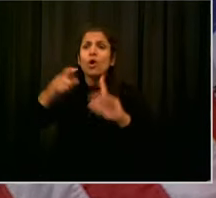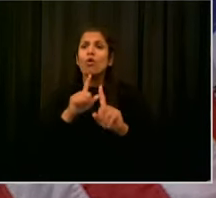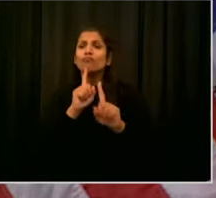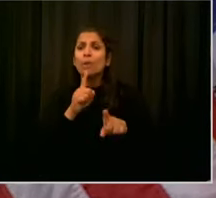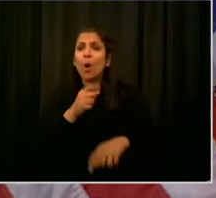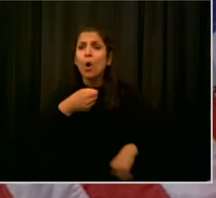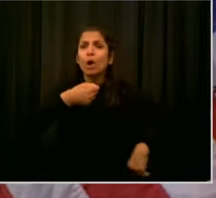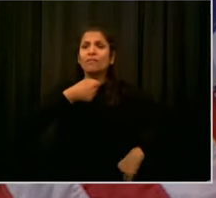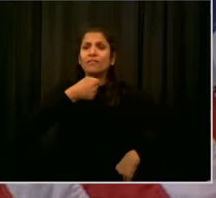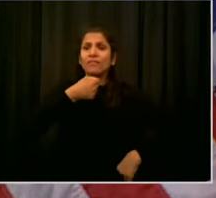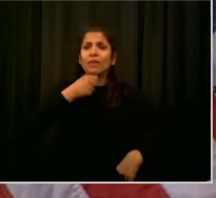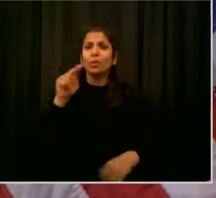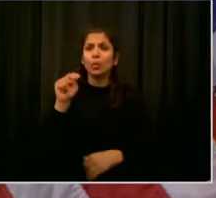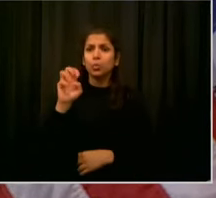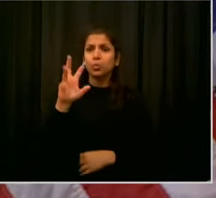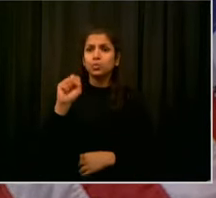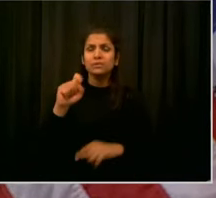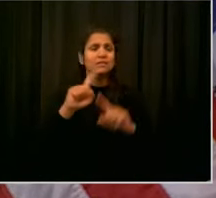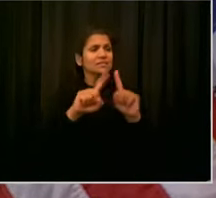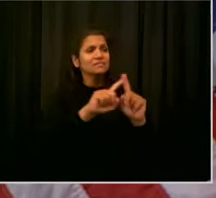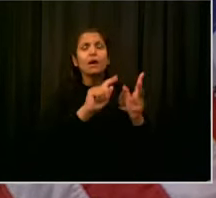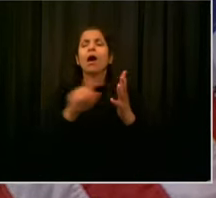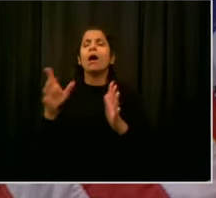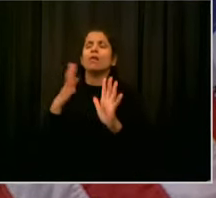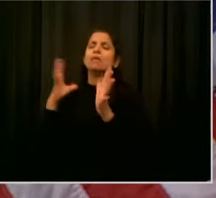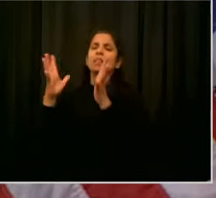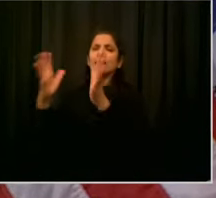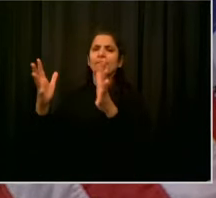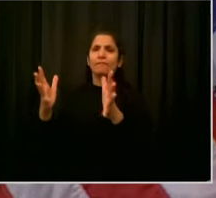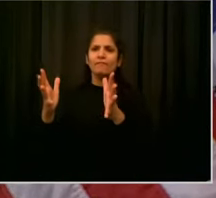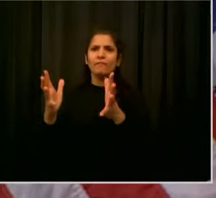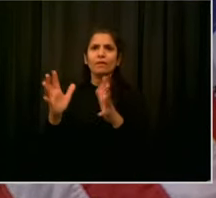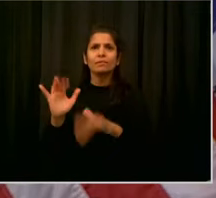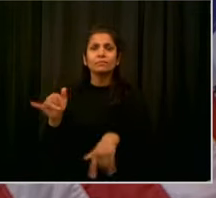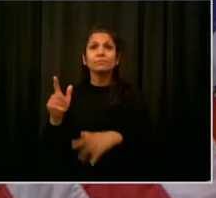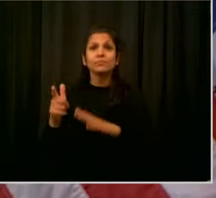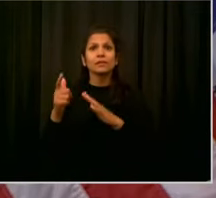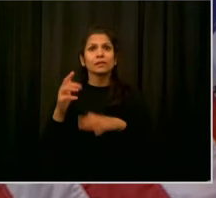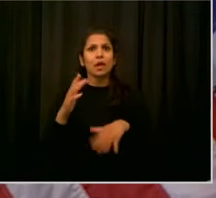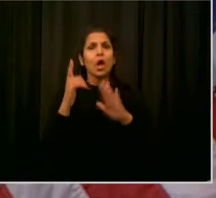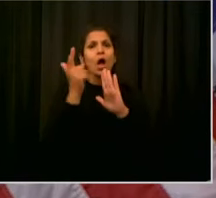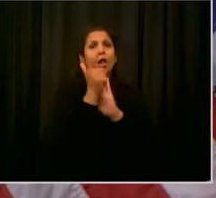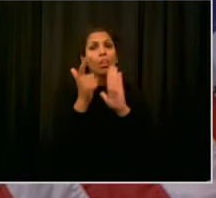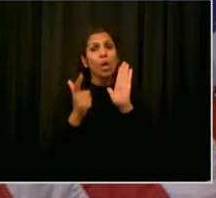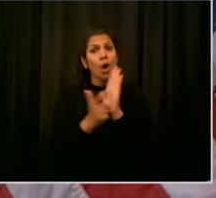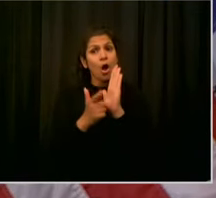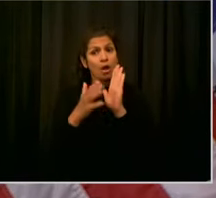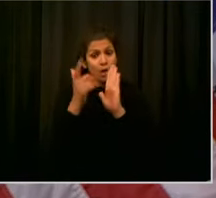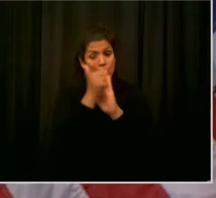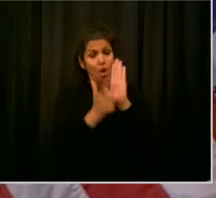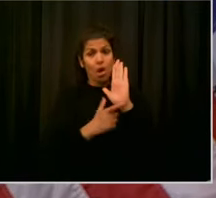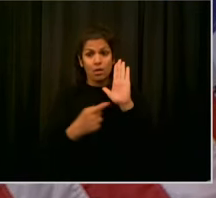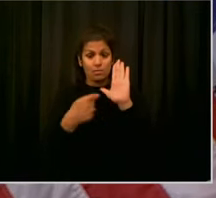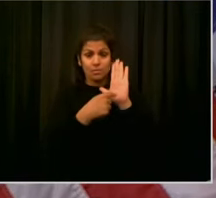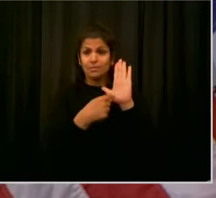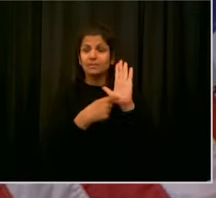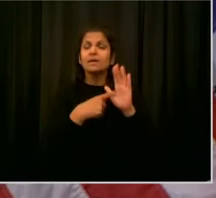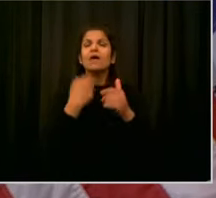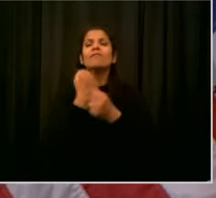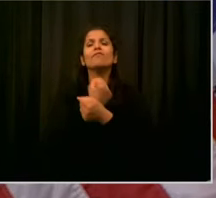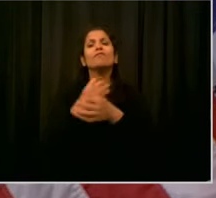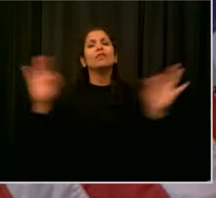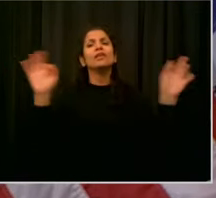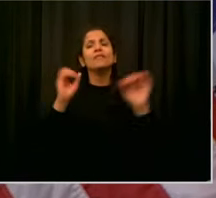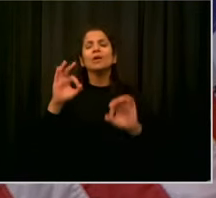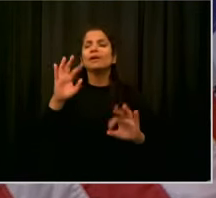honored. It should never be anything that compromises that. So anytime a journalist is in any